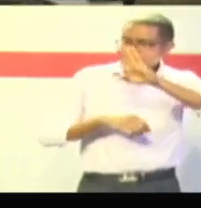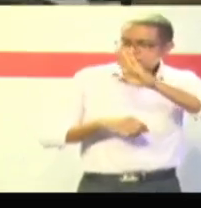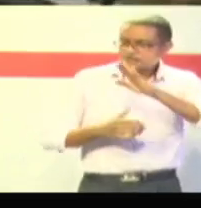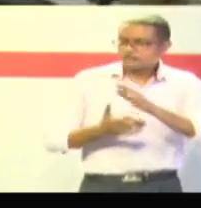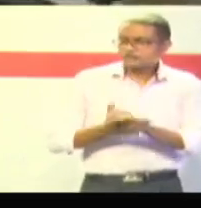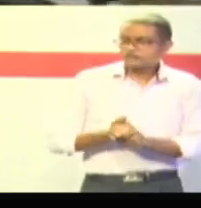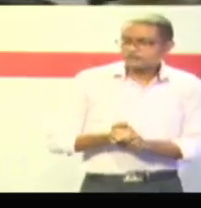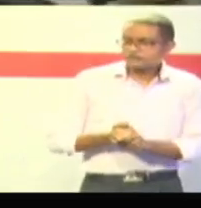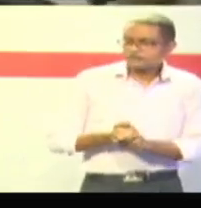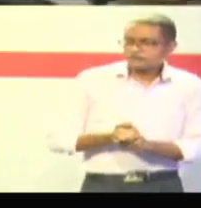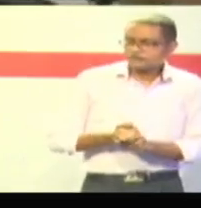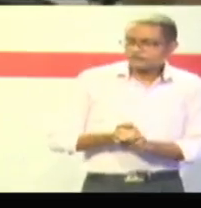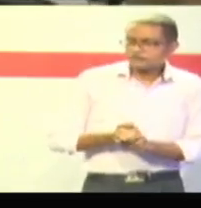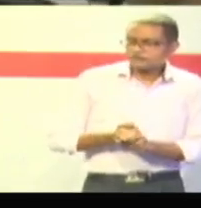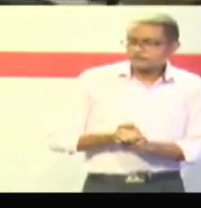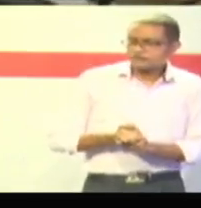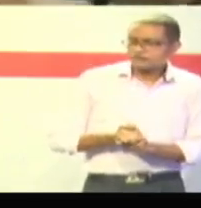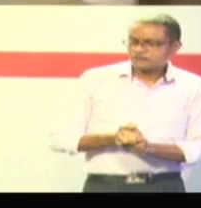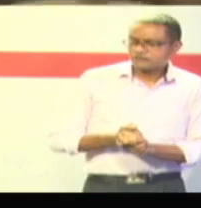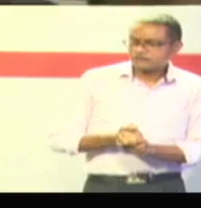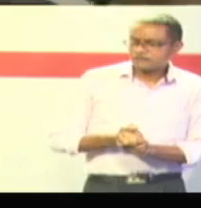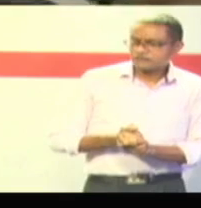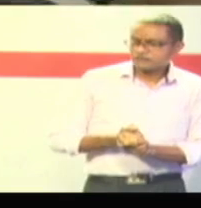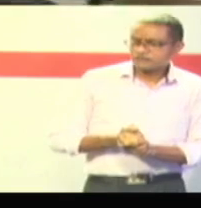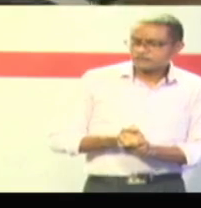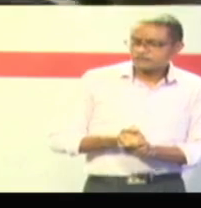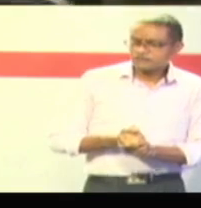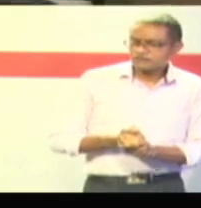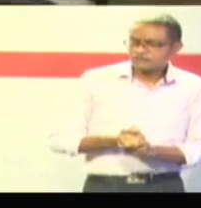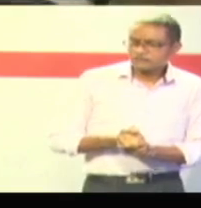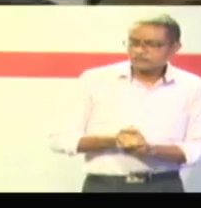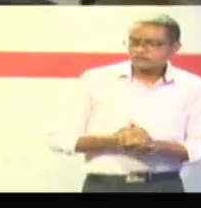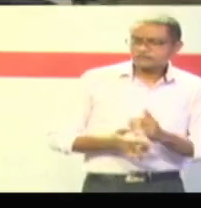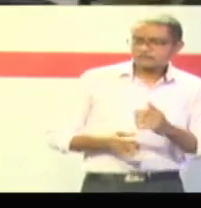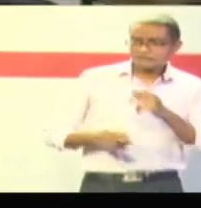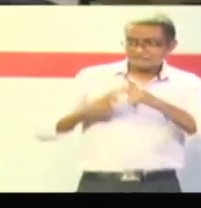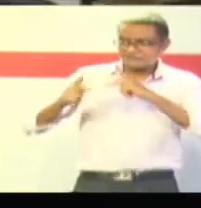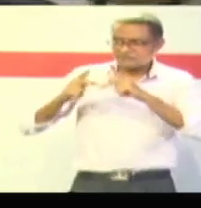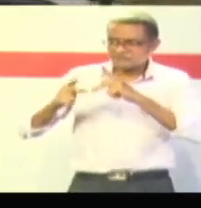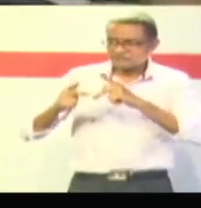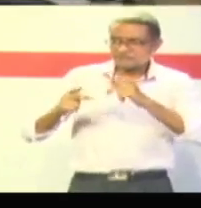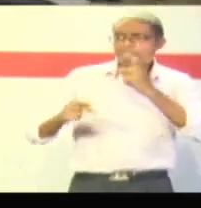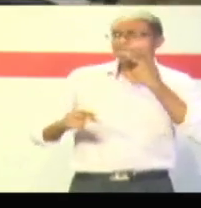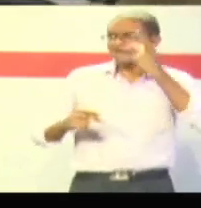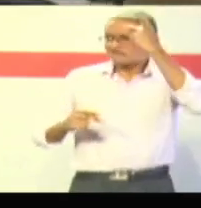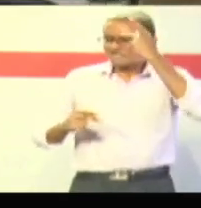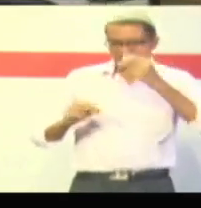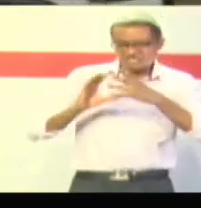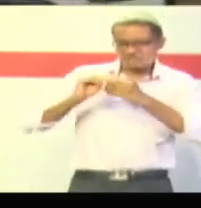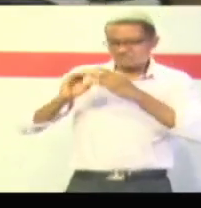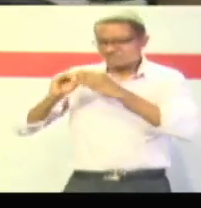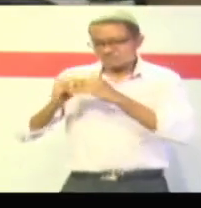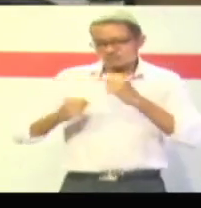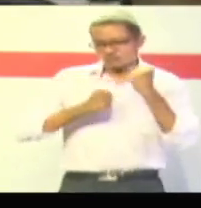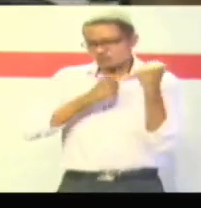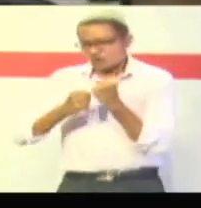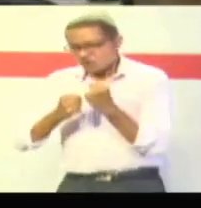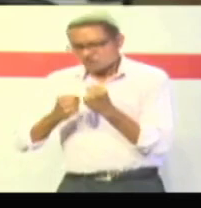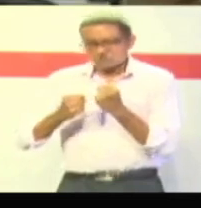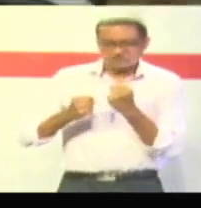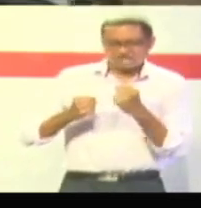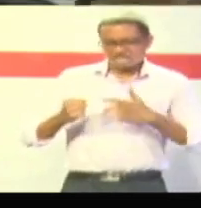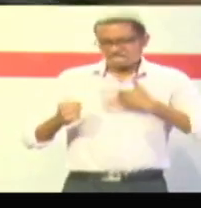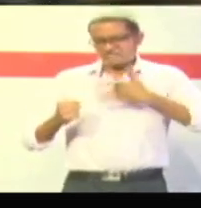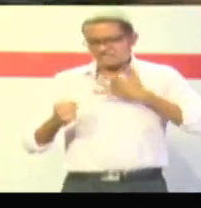and there is quite a lot of very strong feelings among parents of children